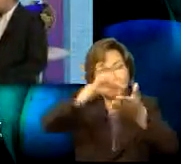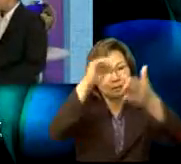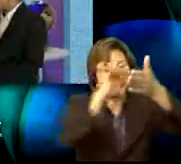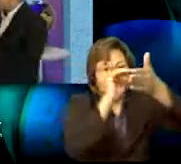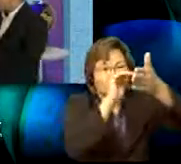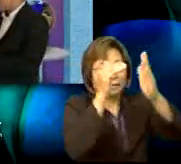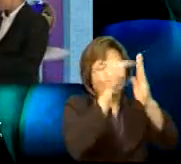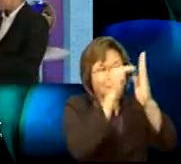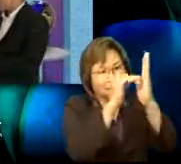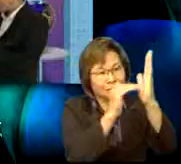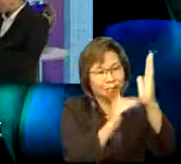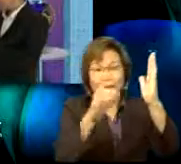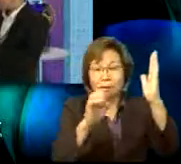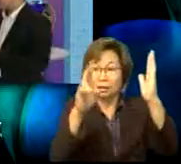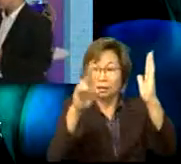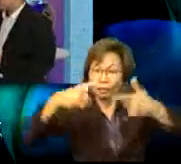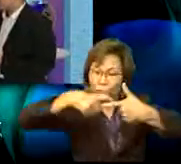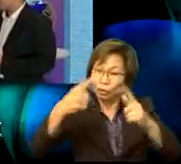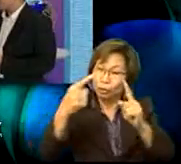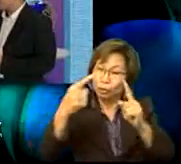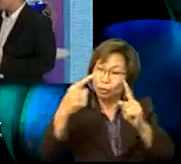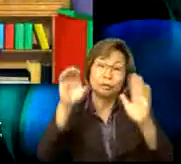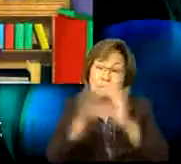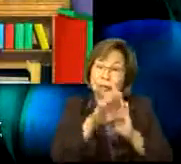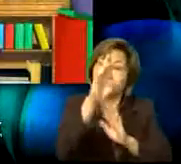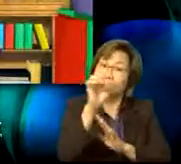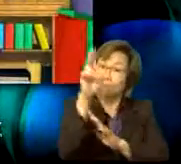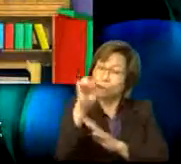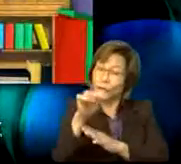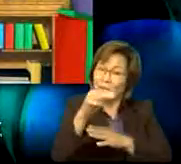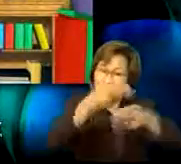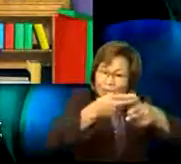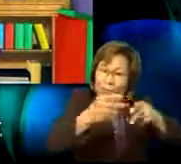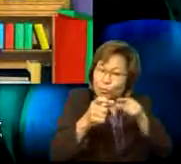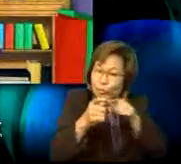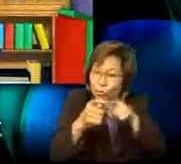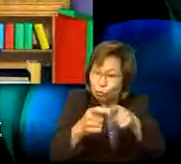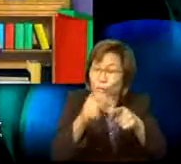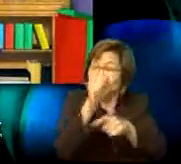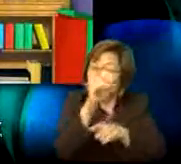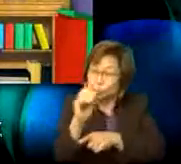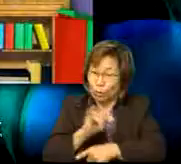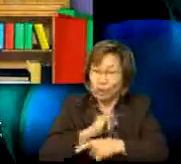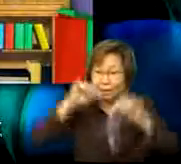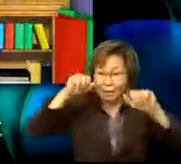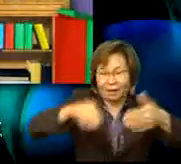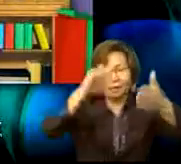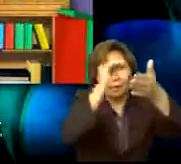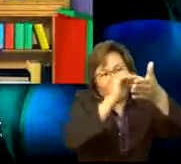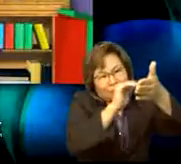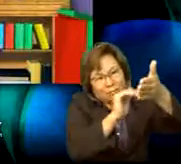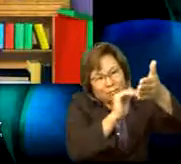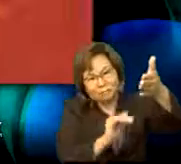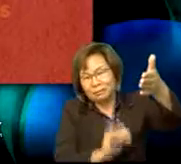Can you list down some nouns related to the picture? Nouns are naming words. So I can